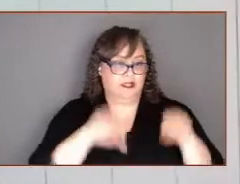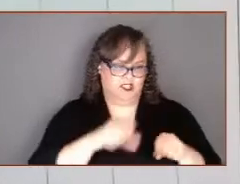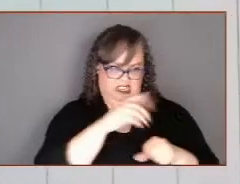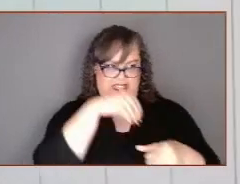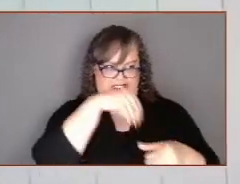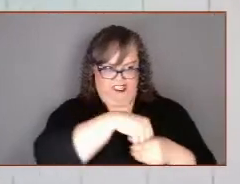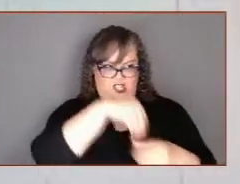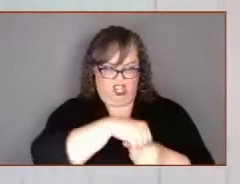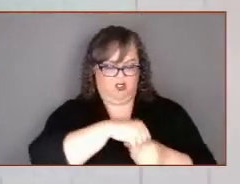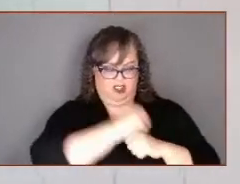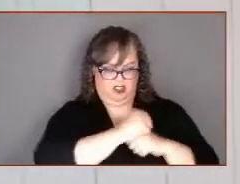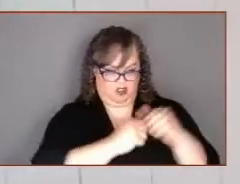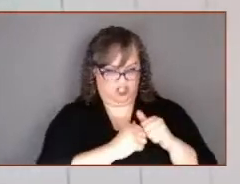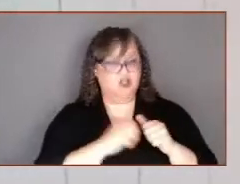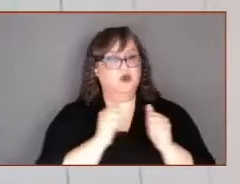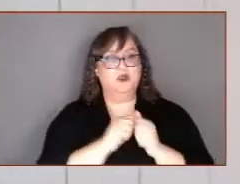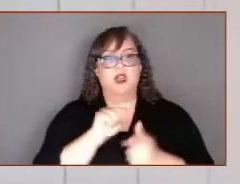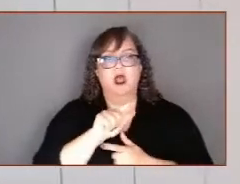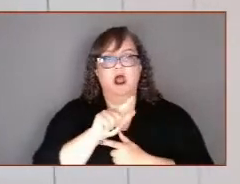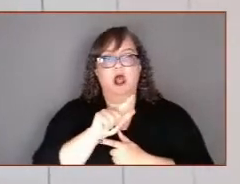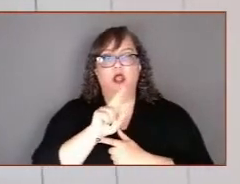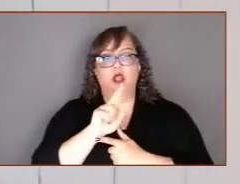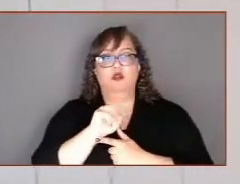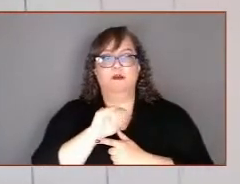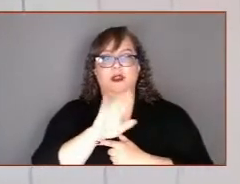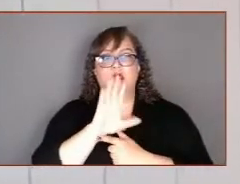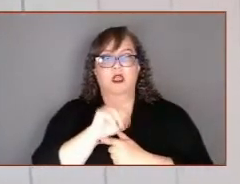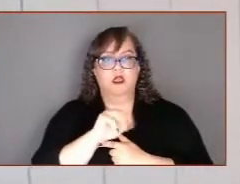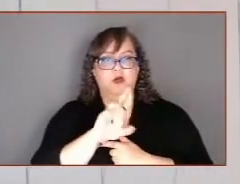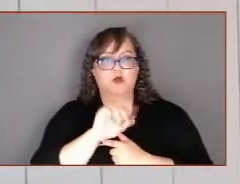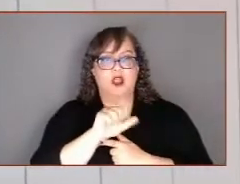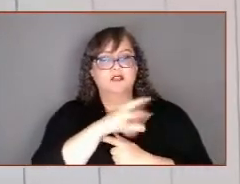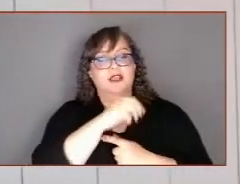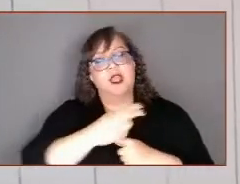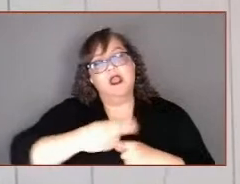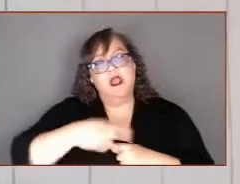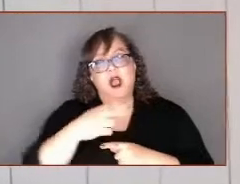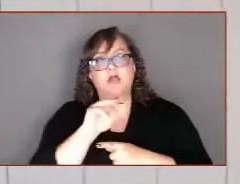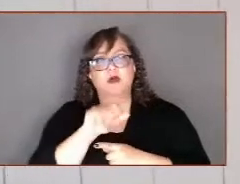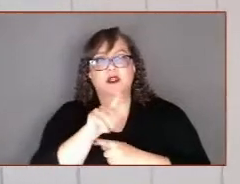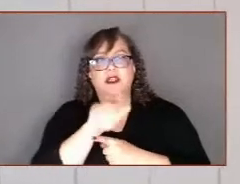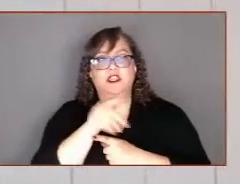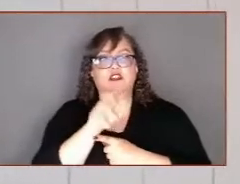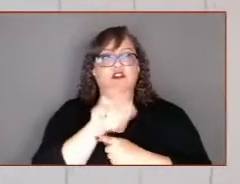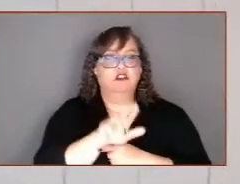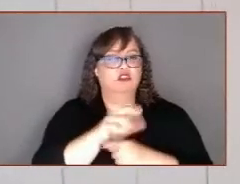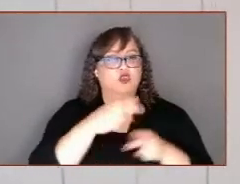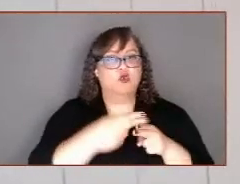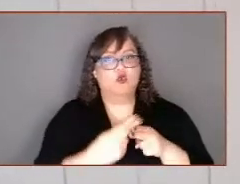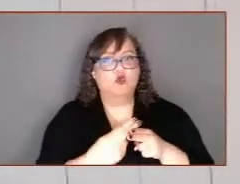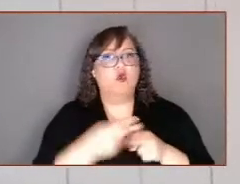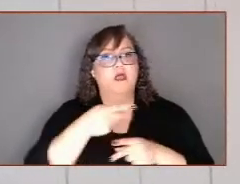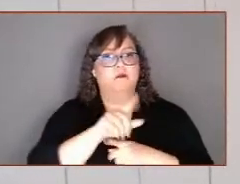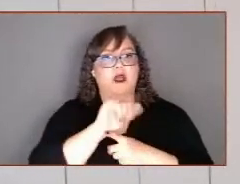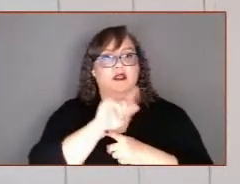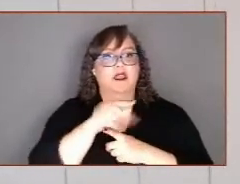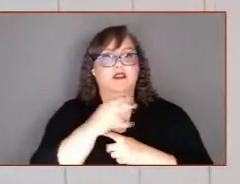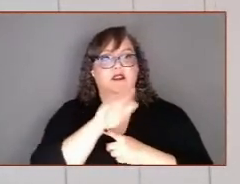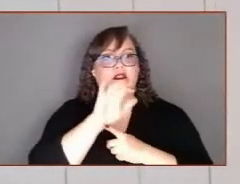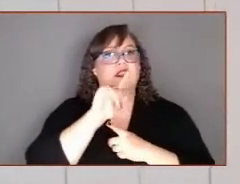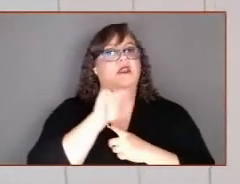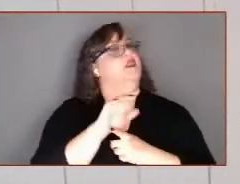of aluminum rods and high molecular weight polyethylene cables. So it's 1/8 of the weight of a steel cable and 50 times the